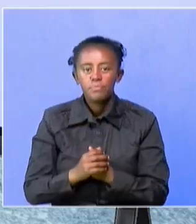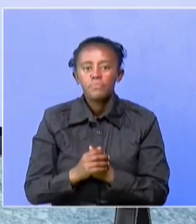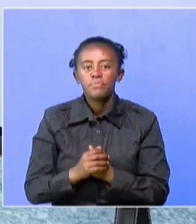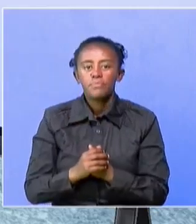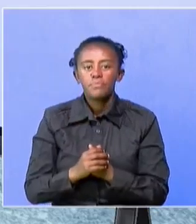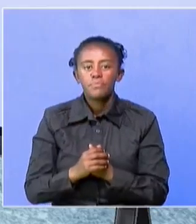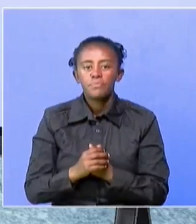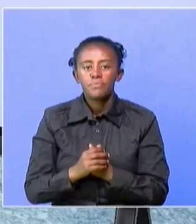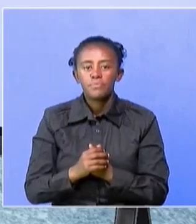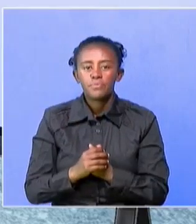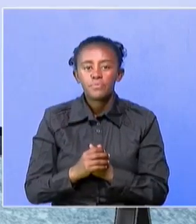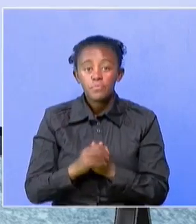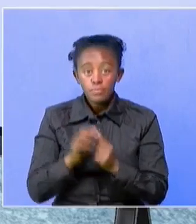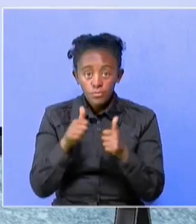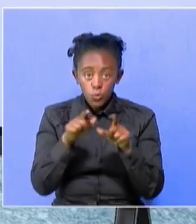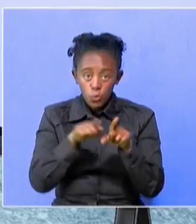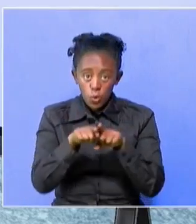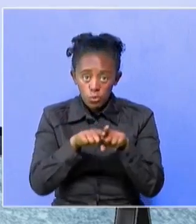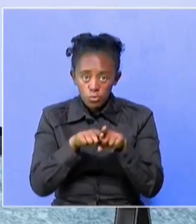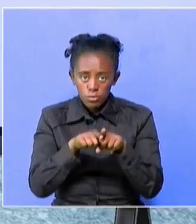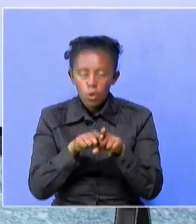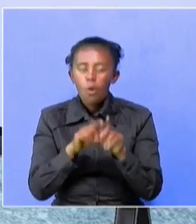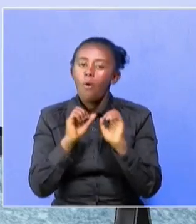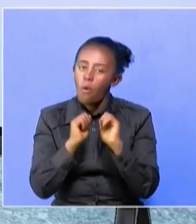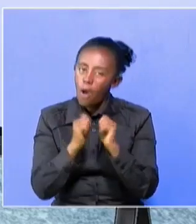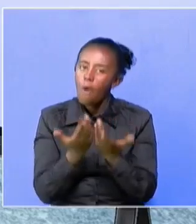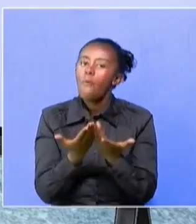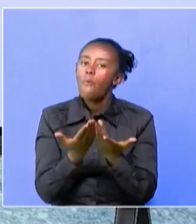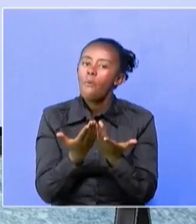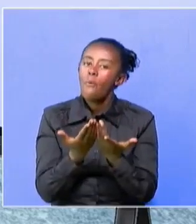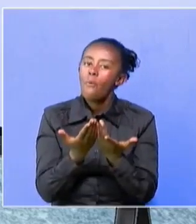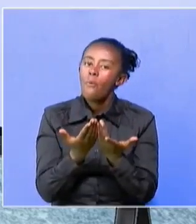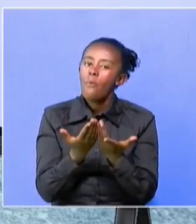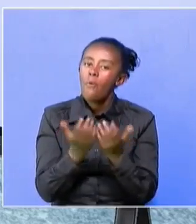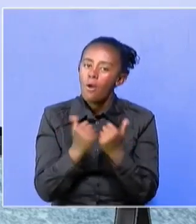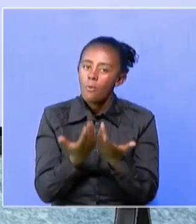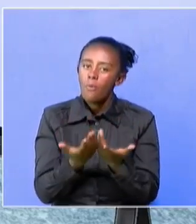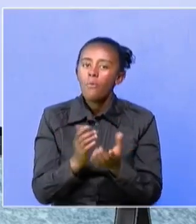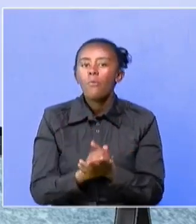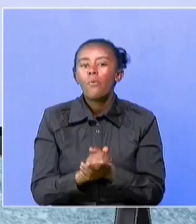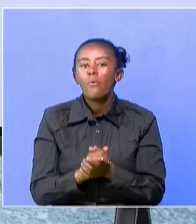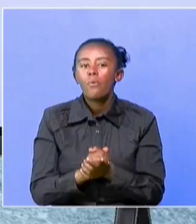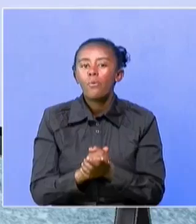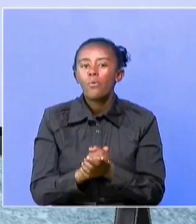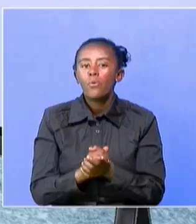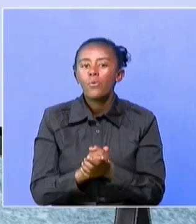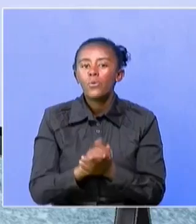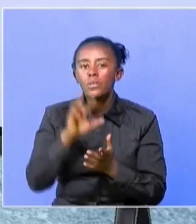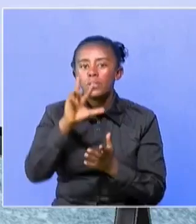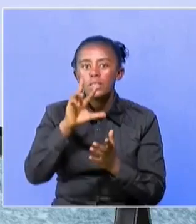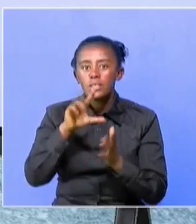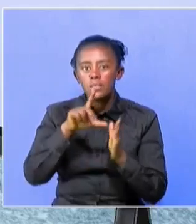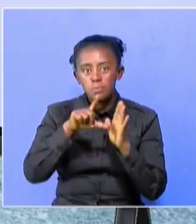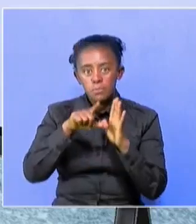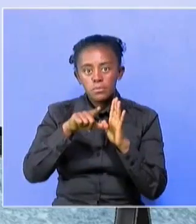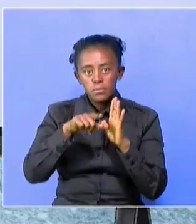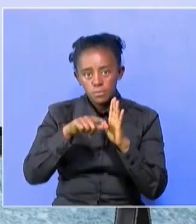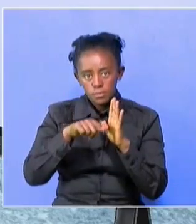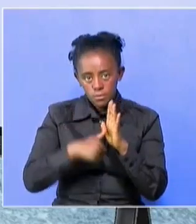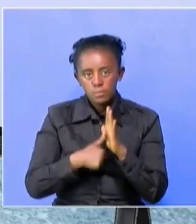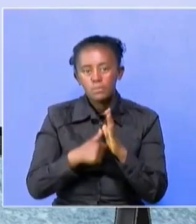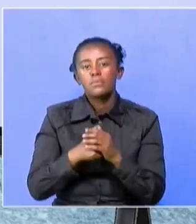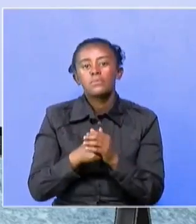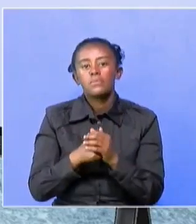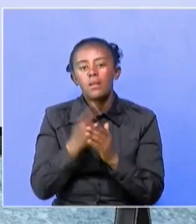Very nice. Do you agree? How? I would like to give you 3 minutes and try